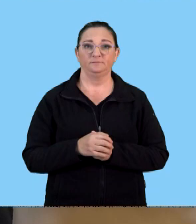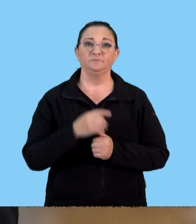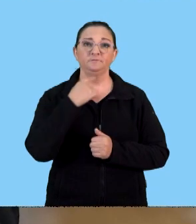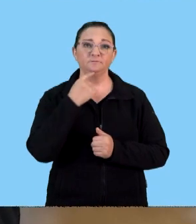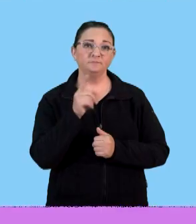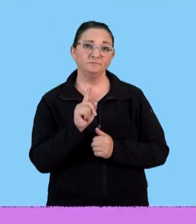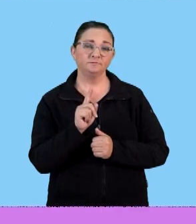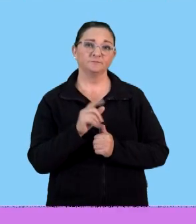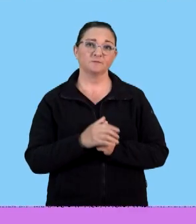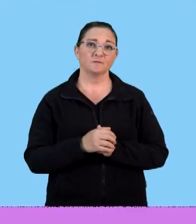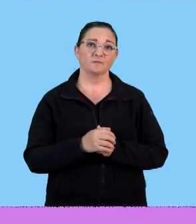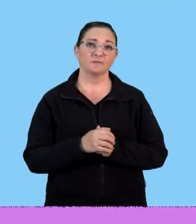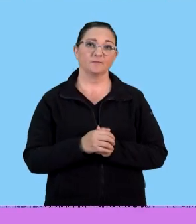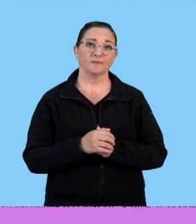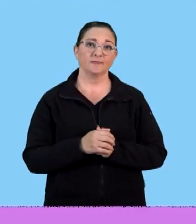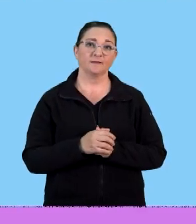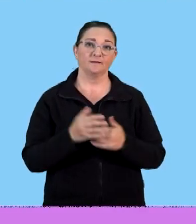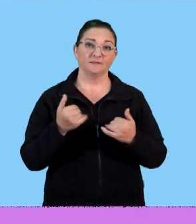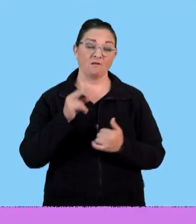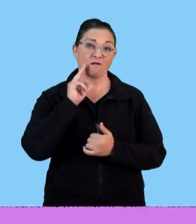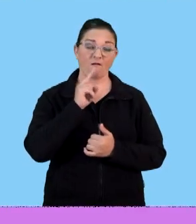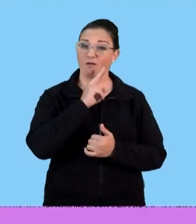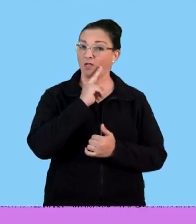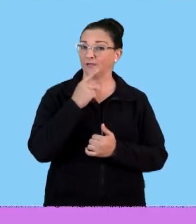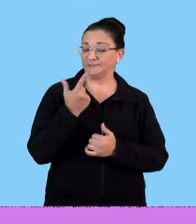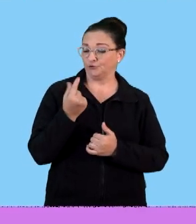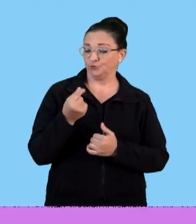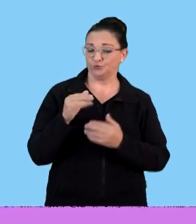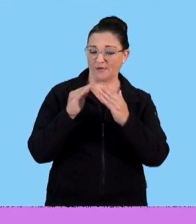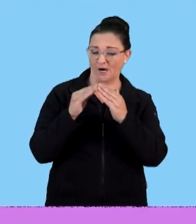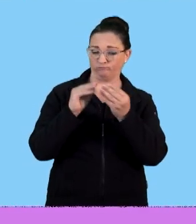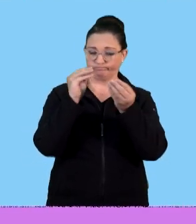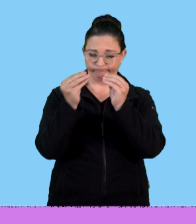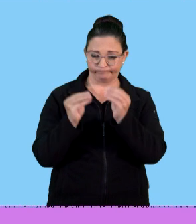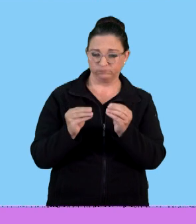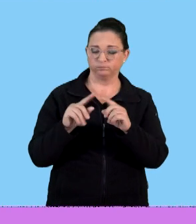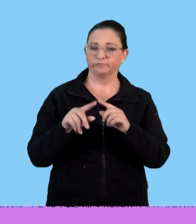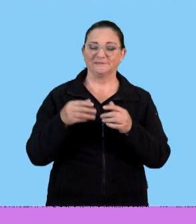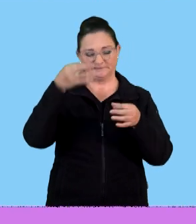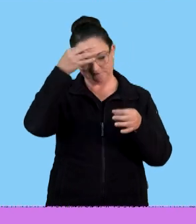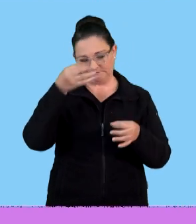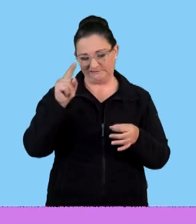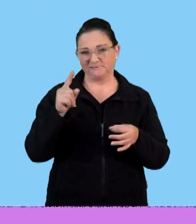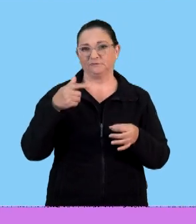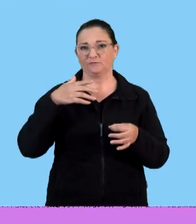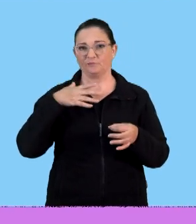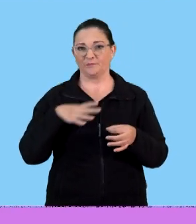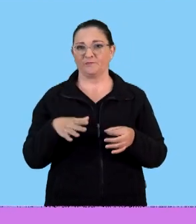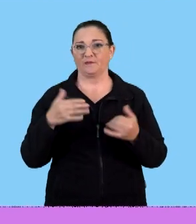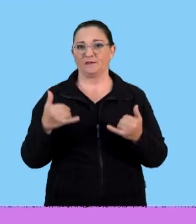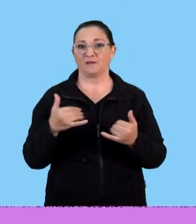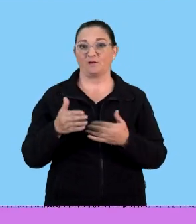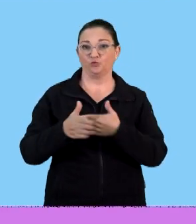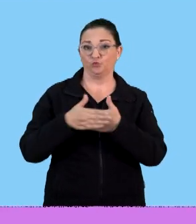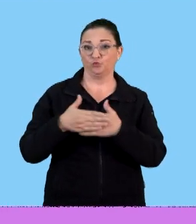question. Here we are saying that your uncle recently renovated his house, right? He decided to buy a door as